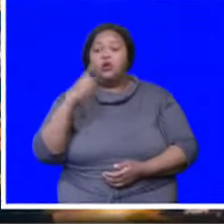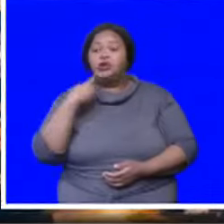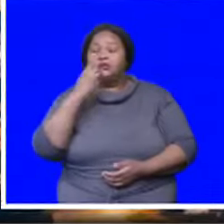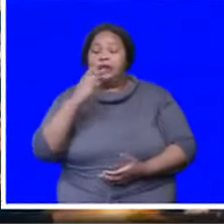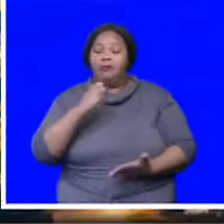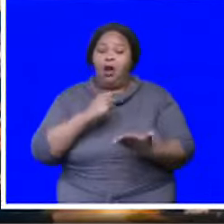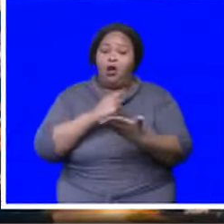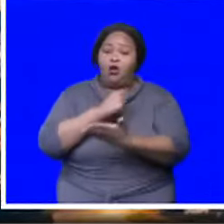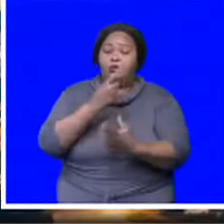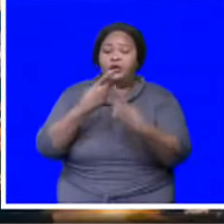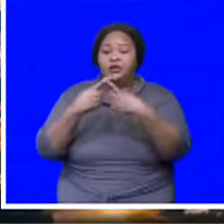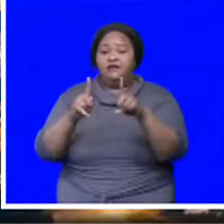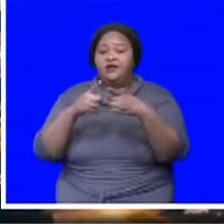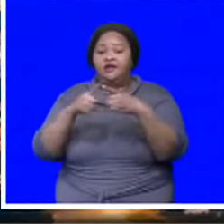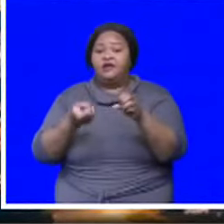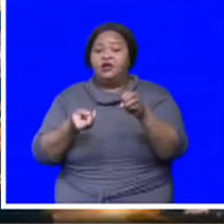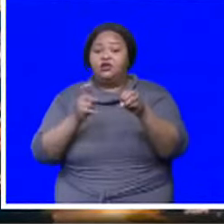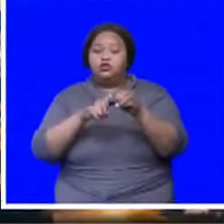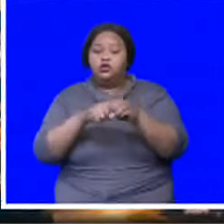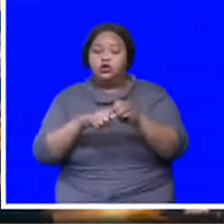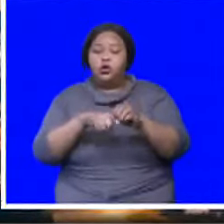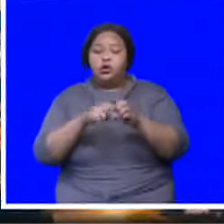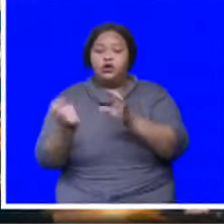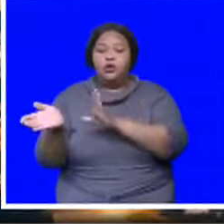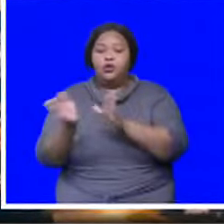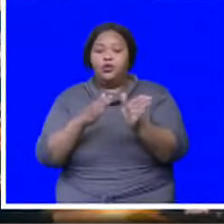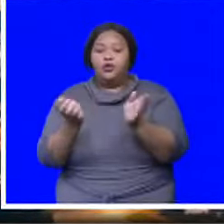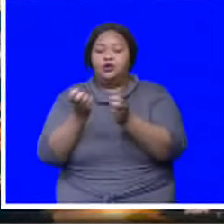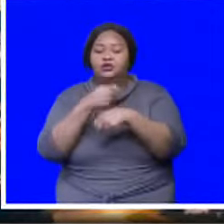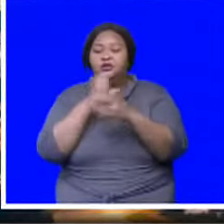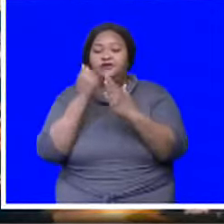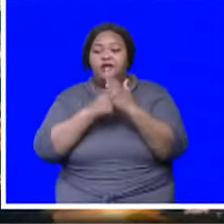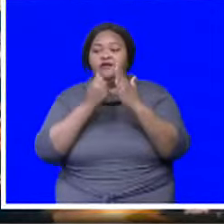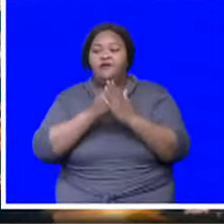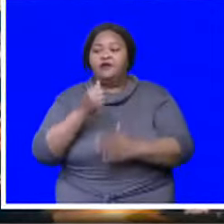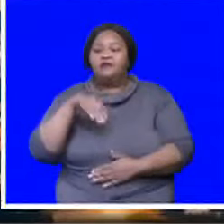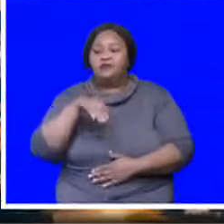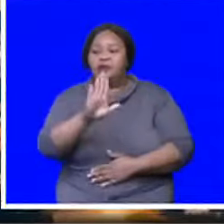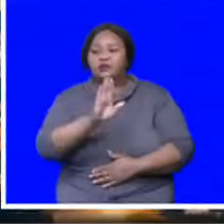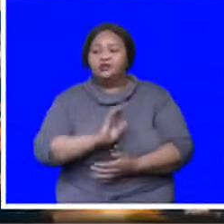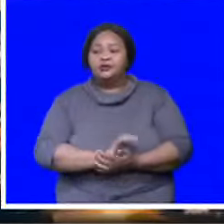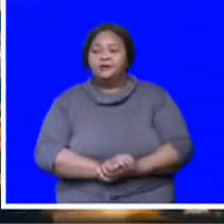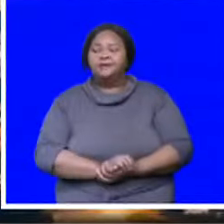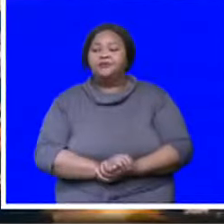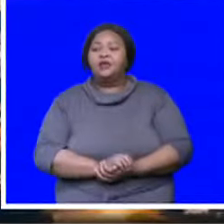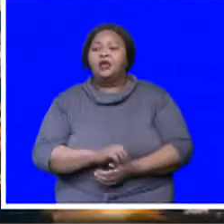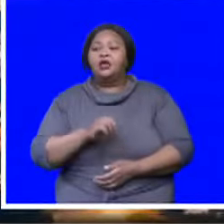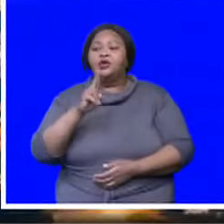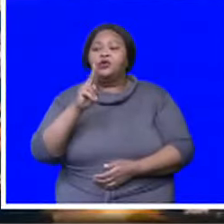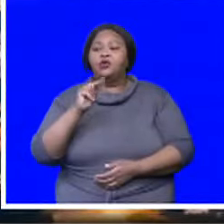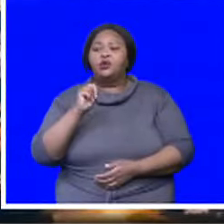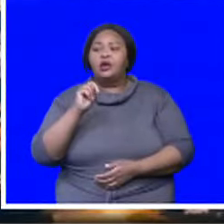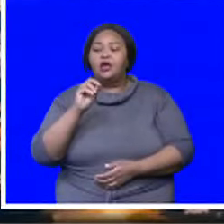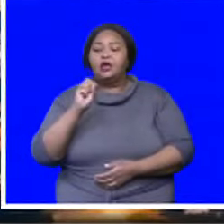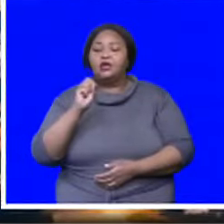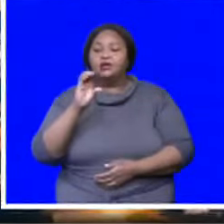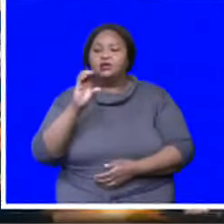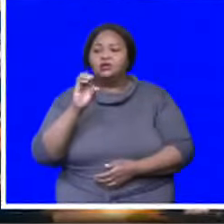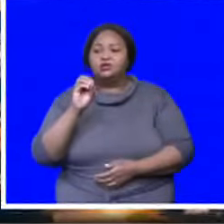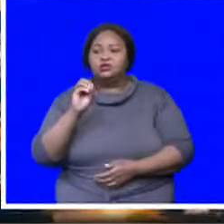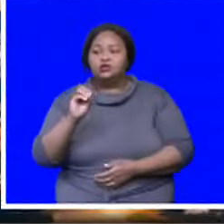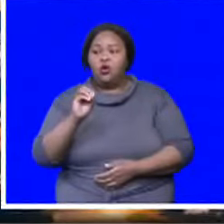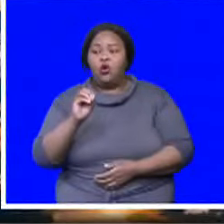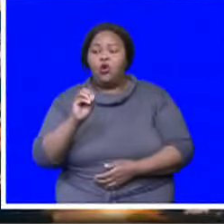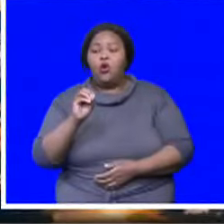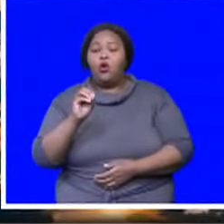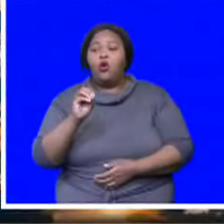communities should be involved in climate change issues. Now, this is according to the United Nations Educational, Scientific and Cultural Organization,